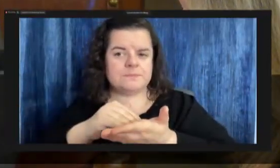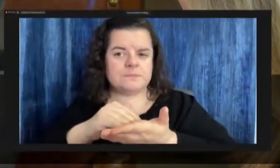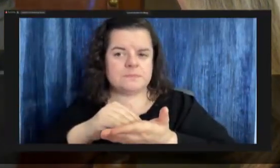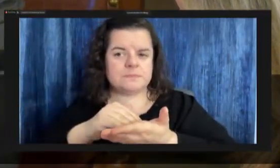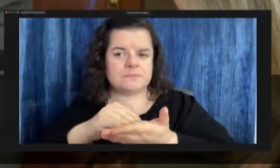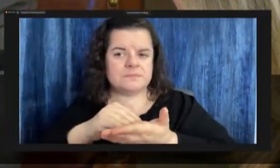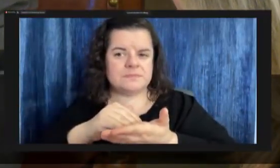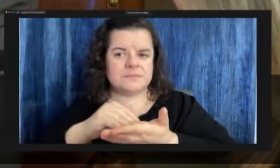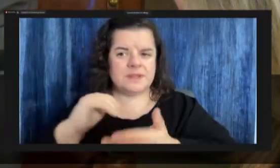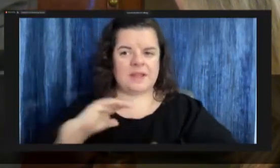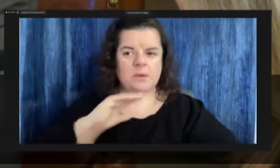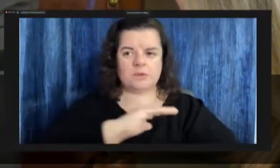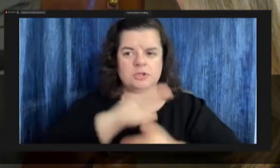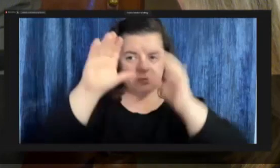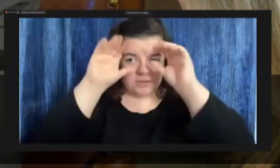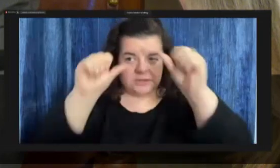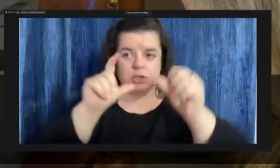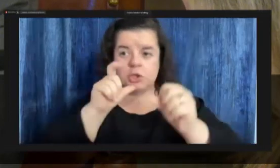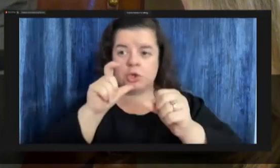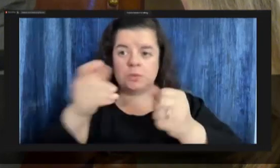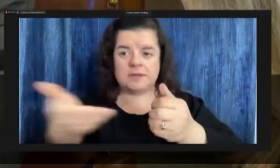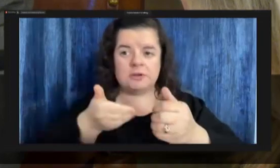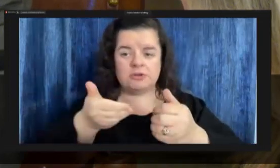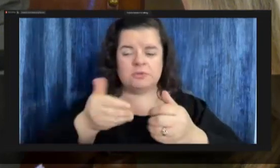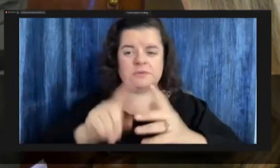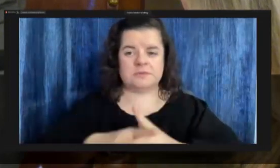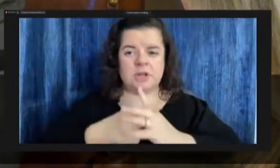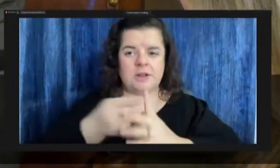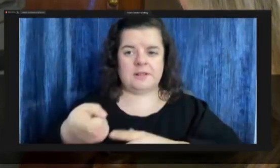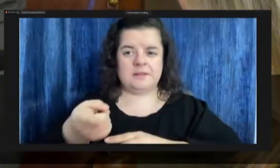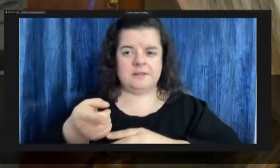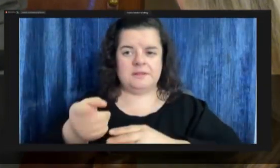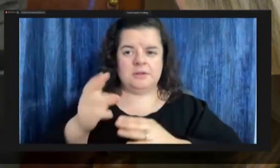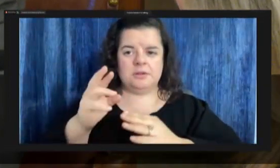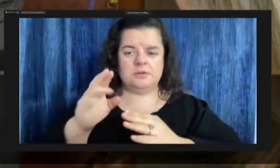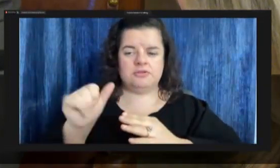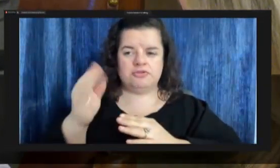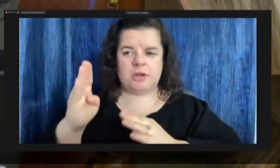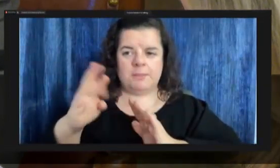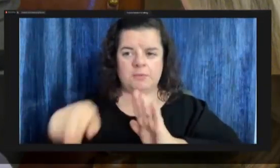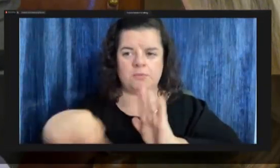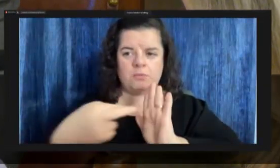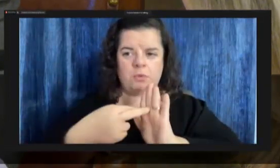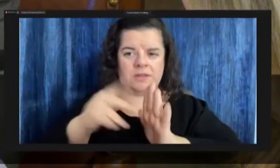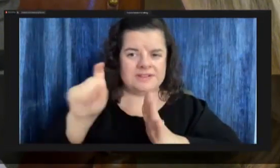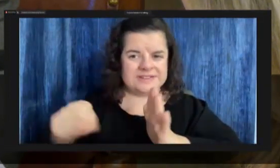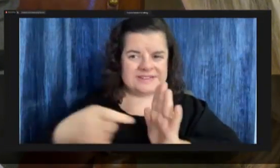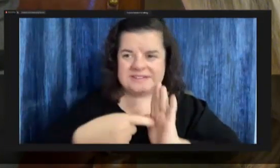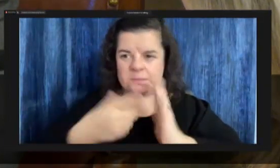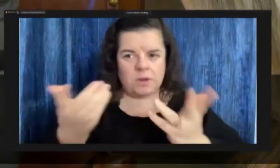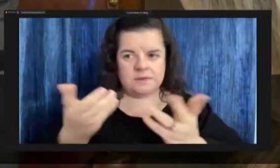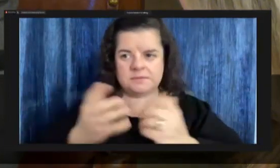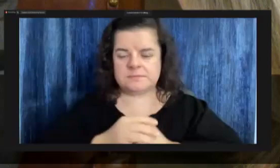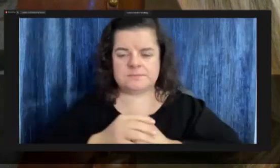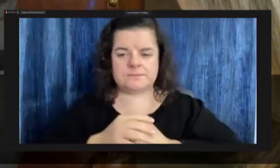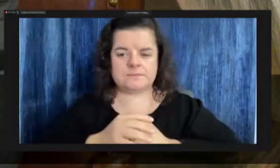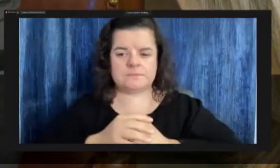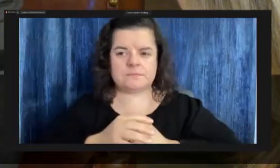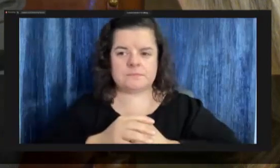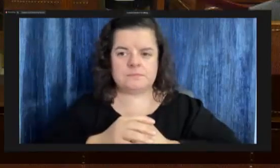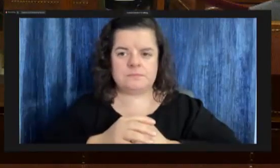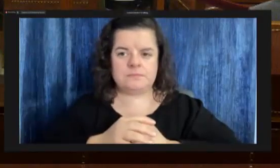is it Council President? I'm not sure who introduced it. So what is the job? What is the need? What's the role, et